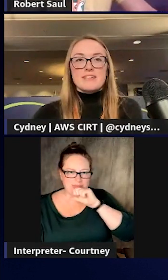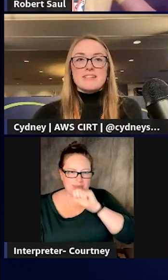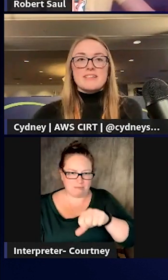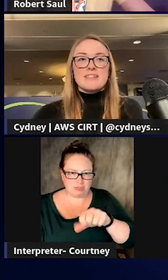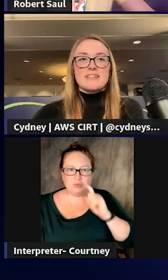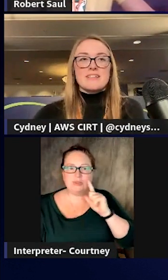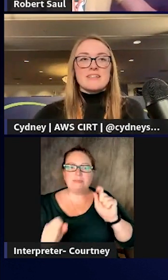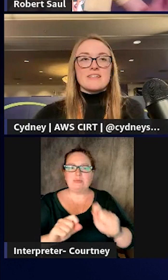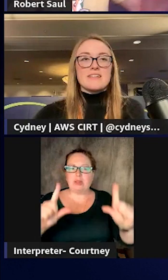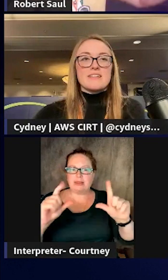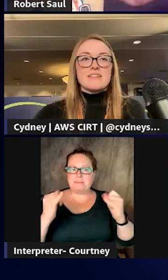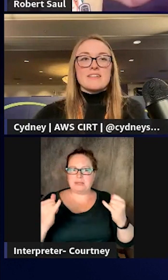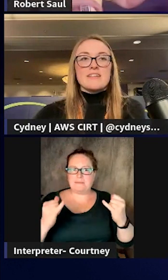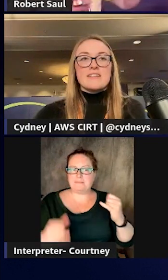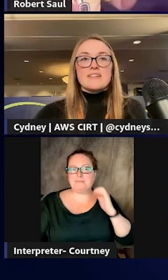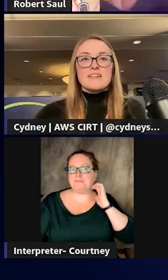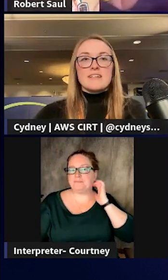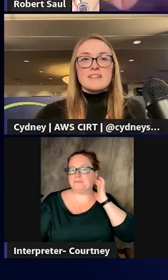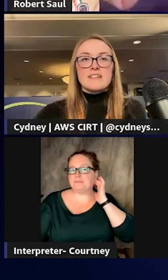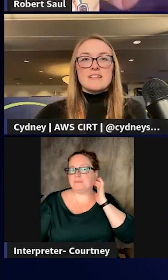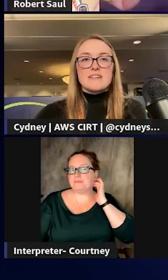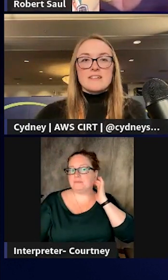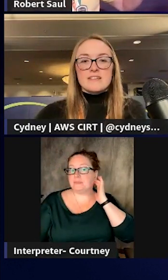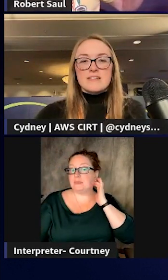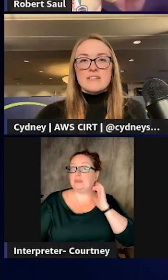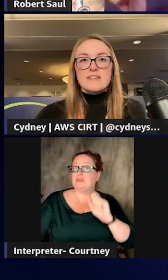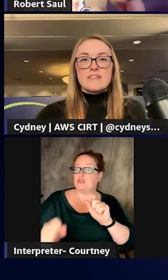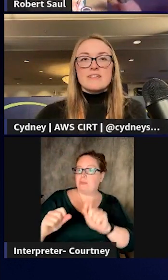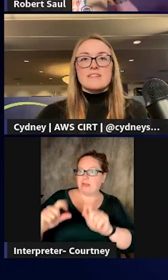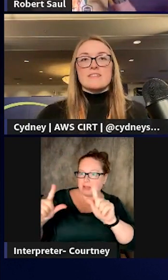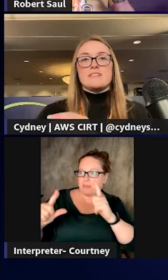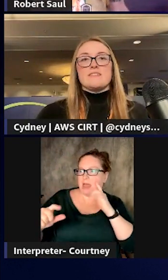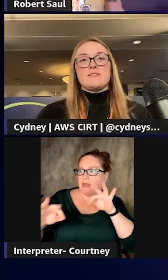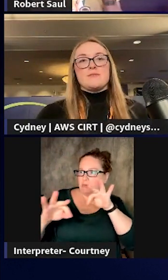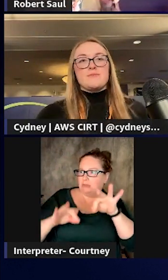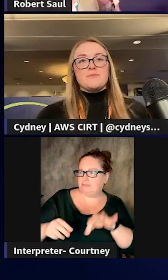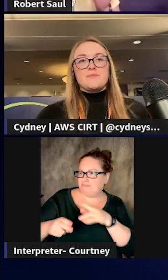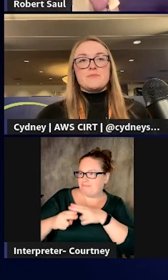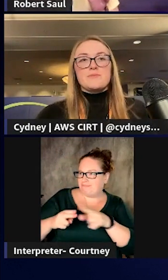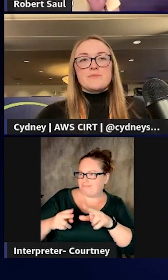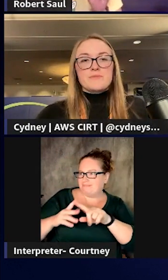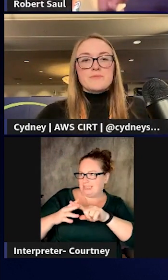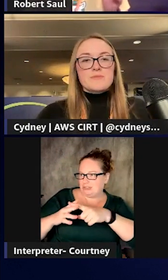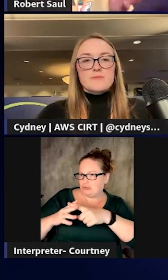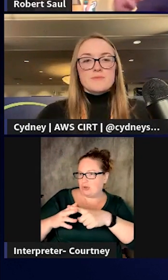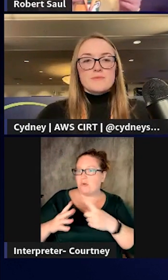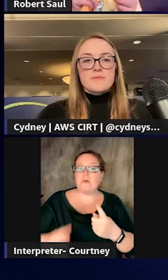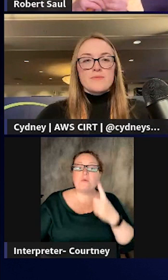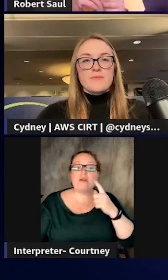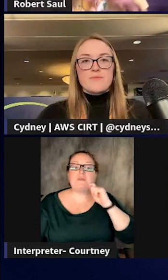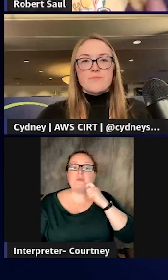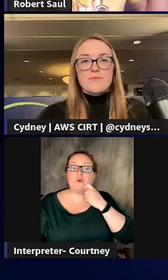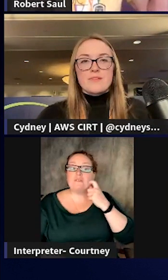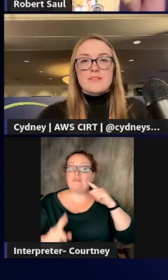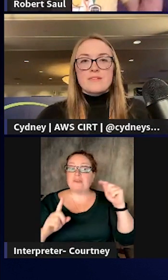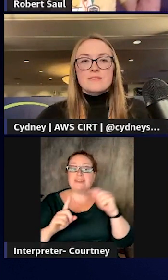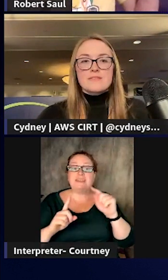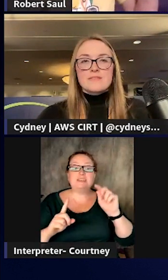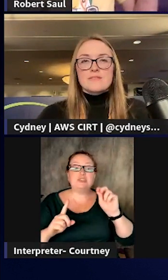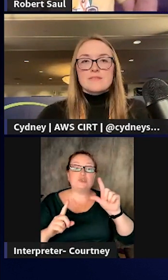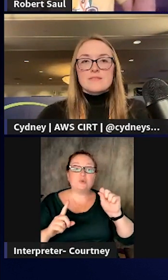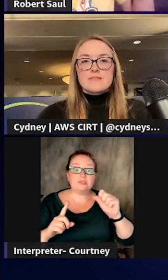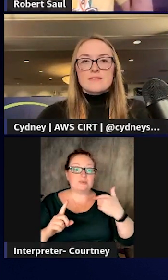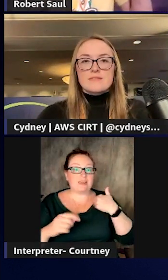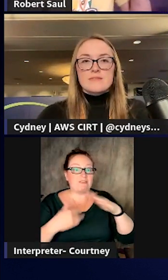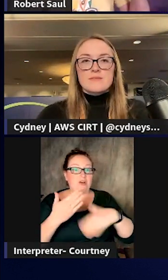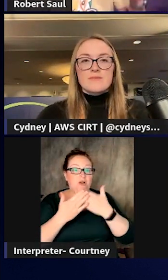up here. Yeah, so you get it pulled up. I'm going to give you a little bit of an intro here. So one of the cool things about these tools is we took all these lessons